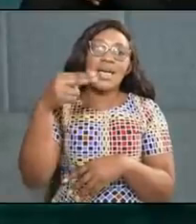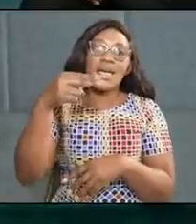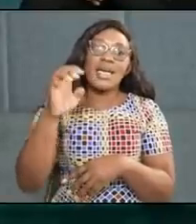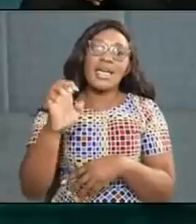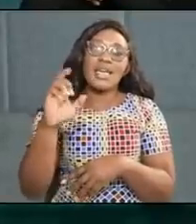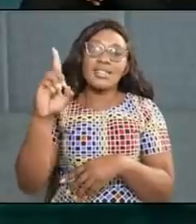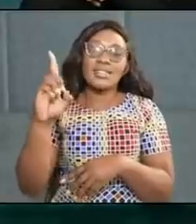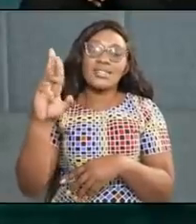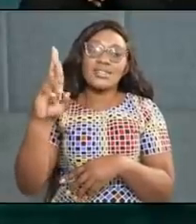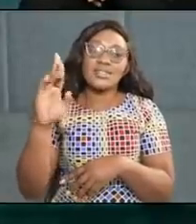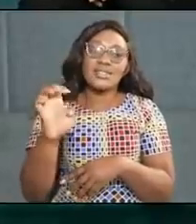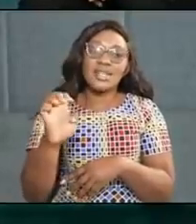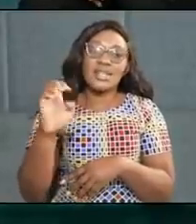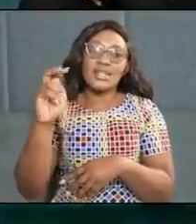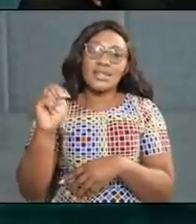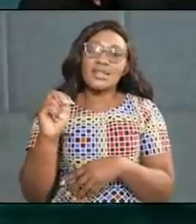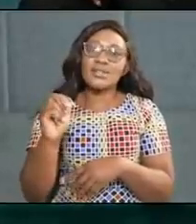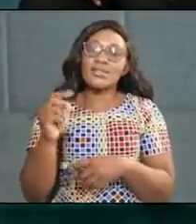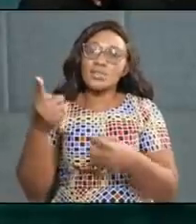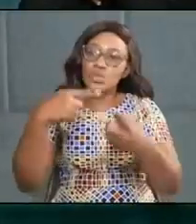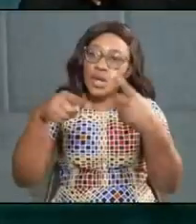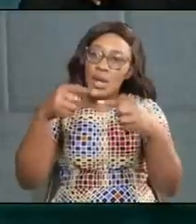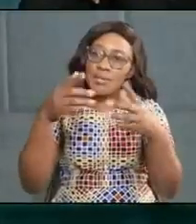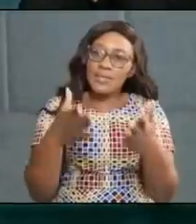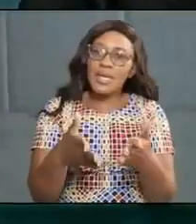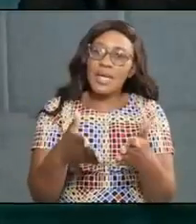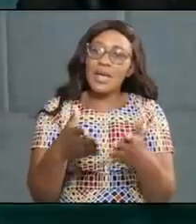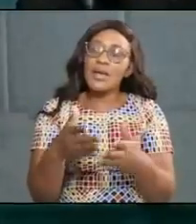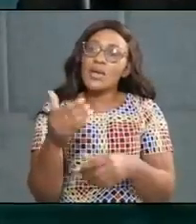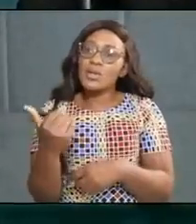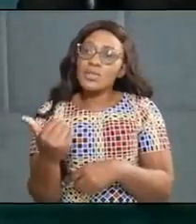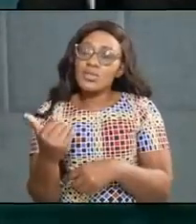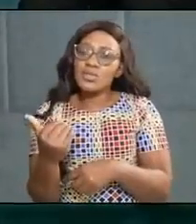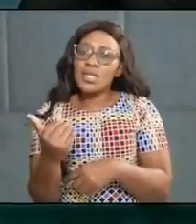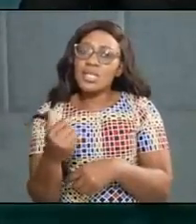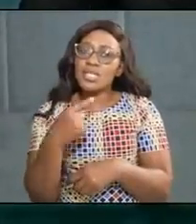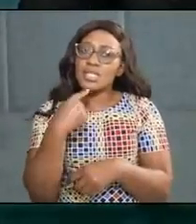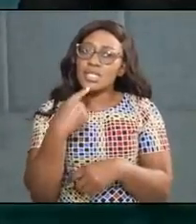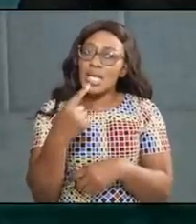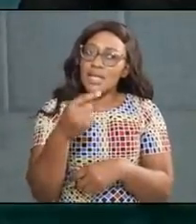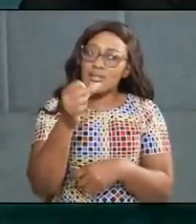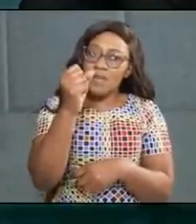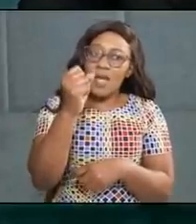guys. Children, after 5 days, how many days did I say?